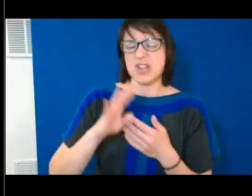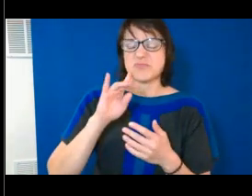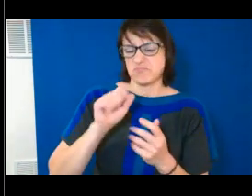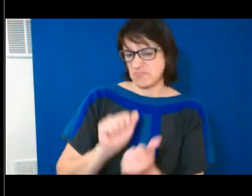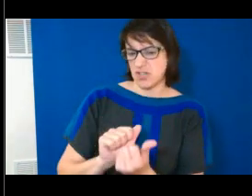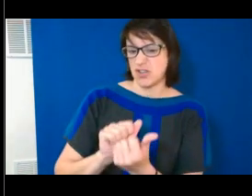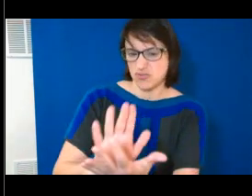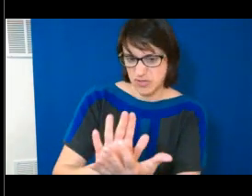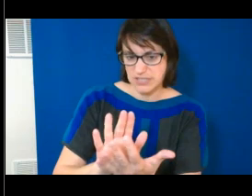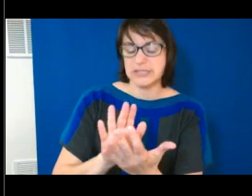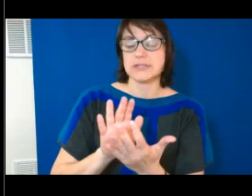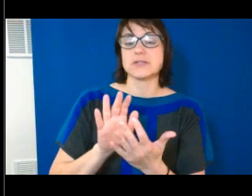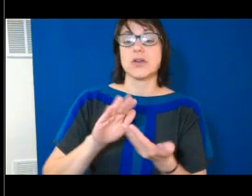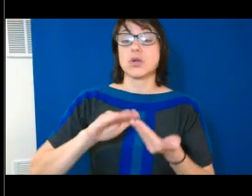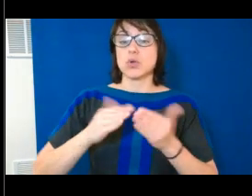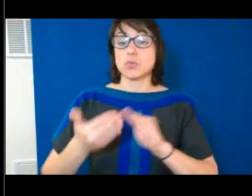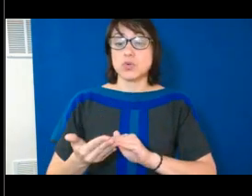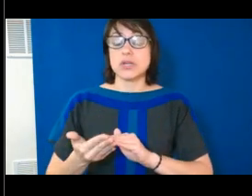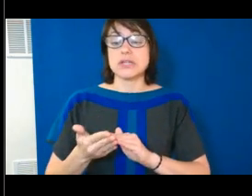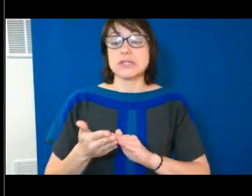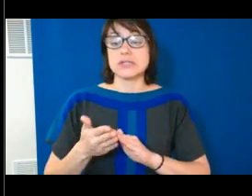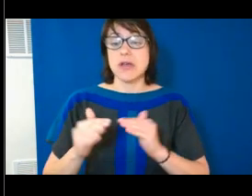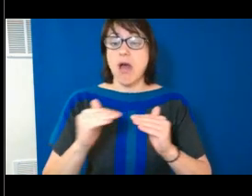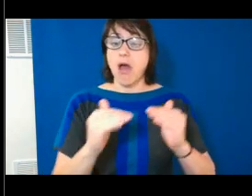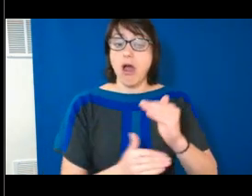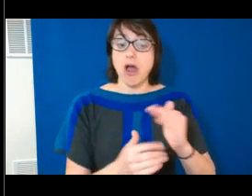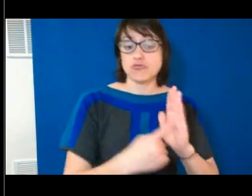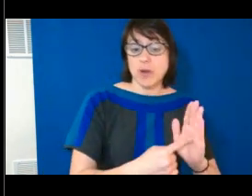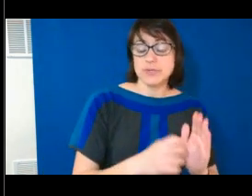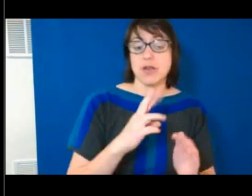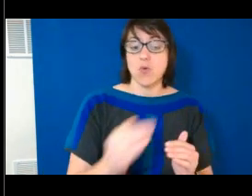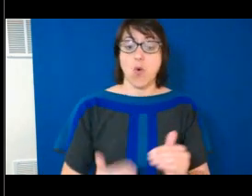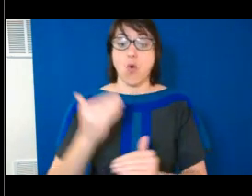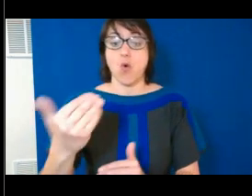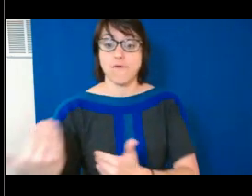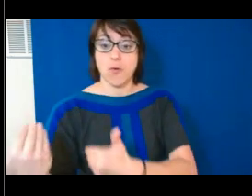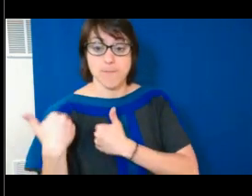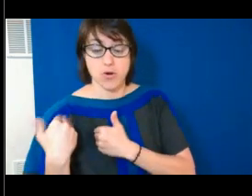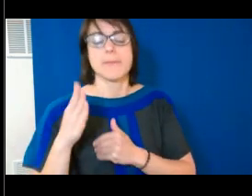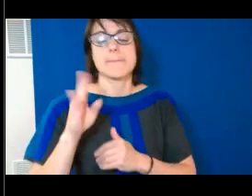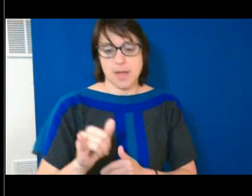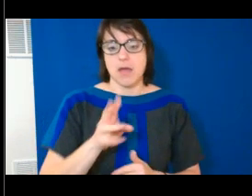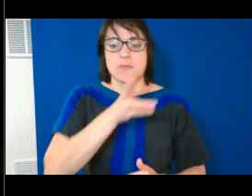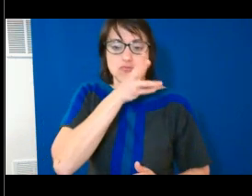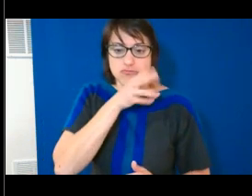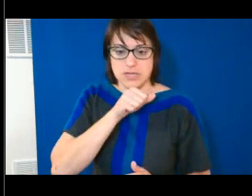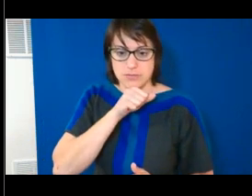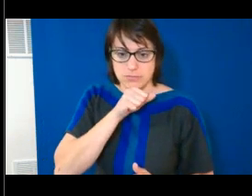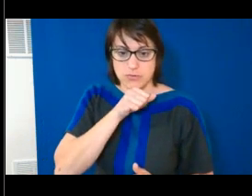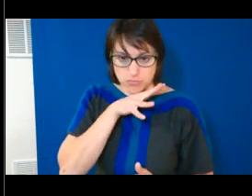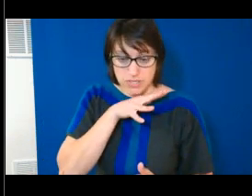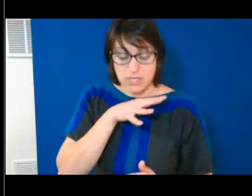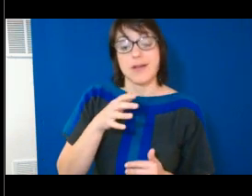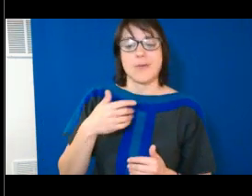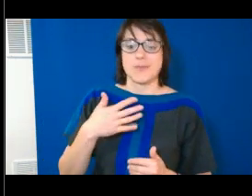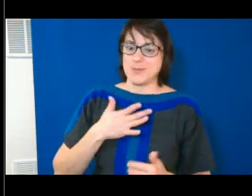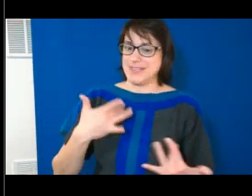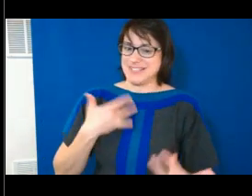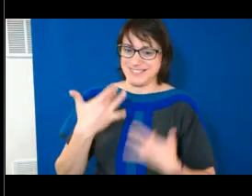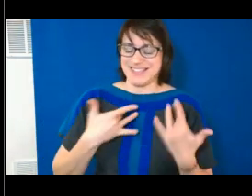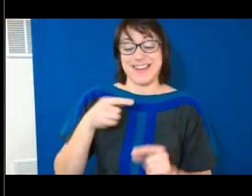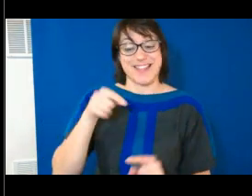or underrepresented or overburdened by marine debris. And we're excited to share that this opportunity is open right now through